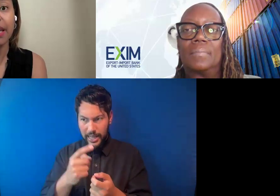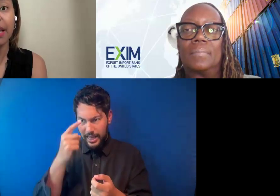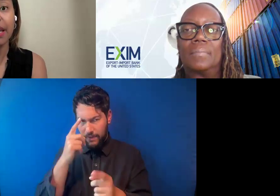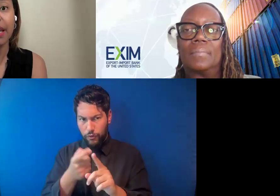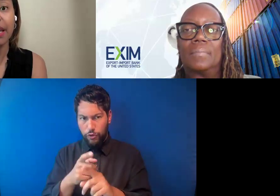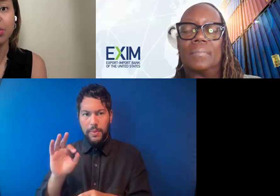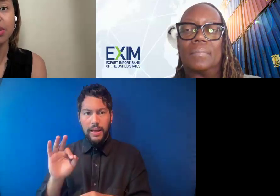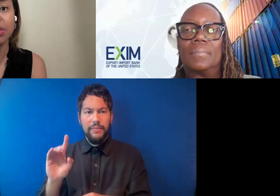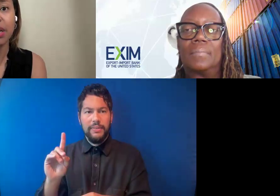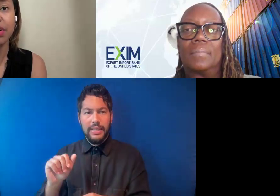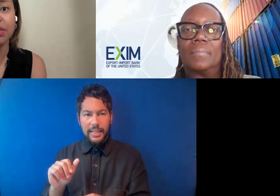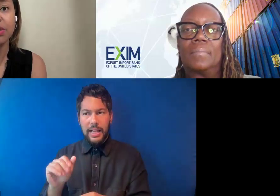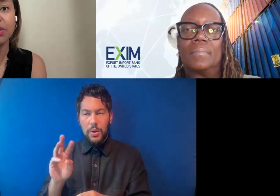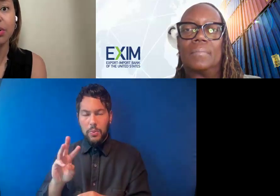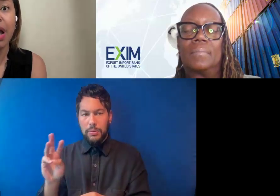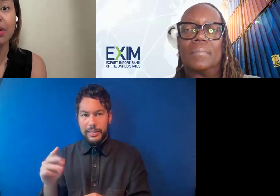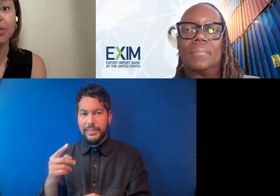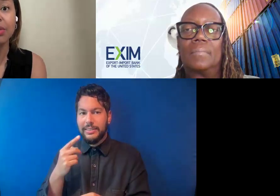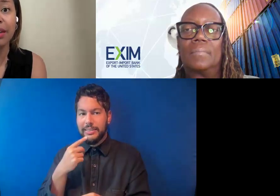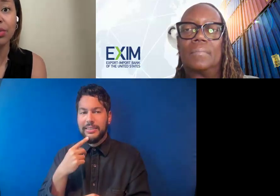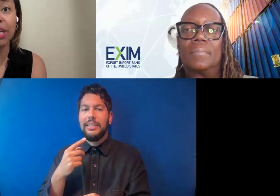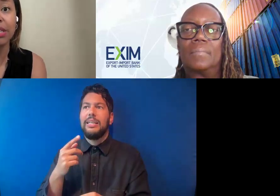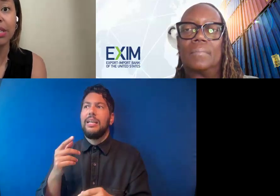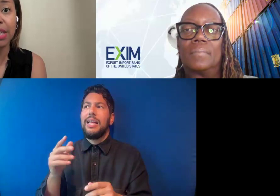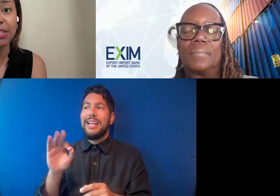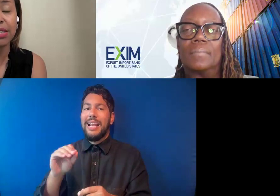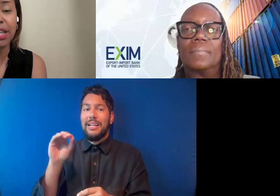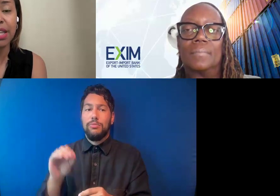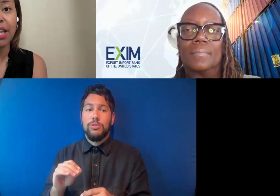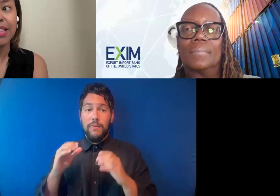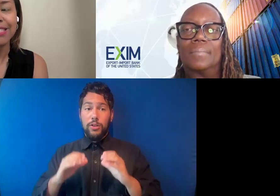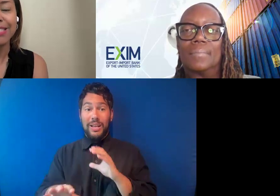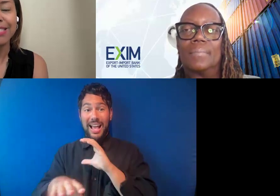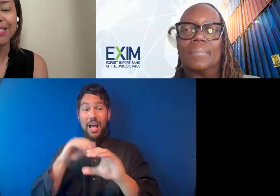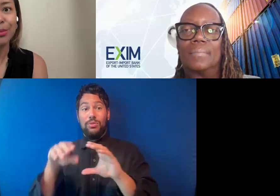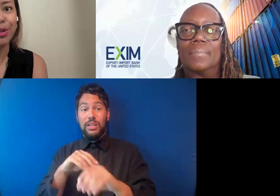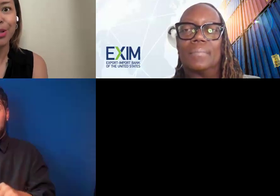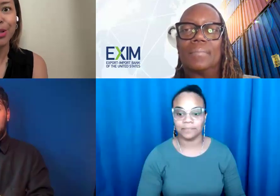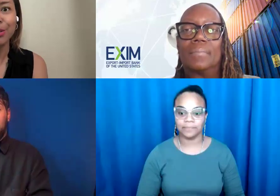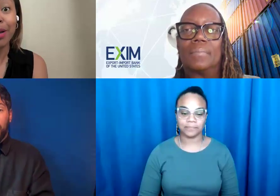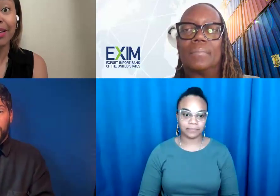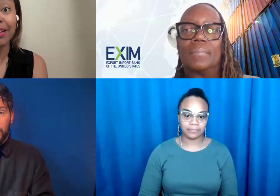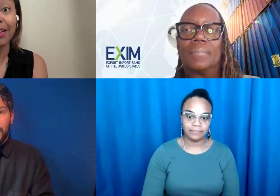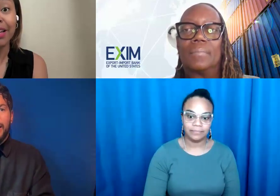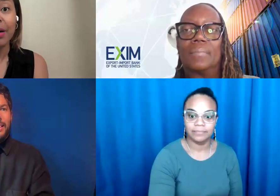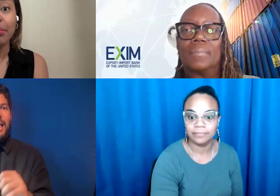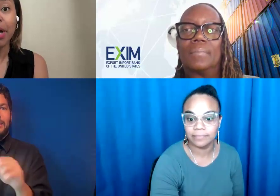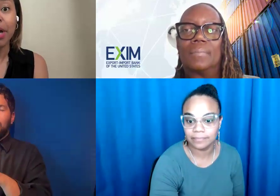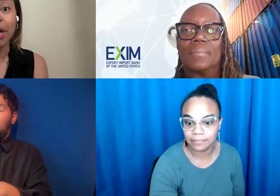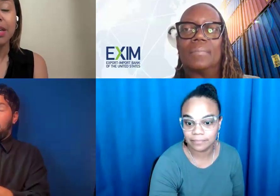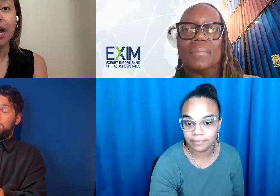SBA website, that 96% of consumers are outside of the United States. That statistic completely blew my